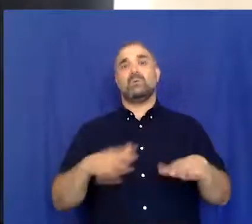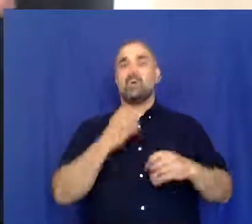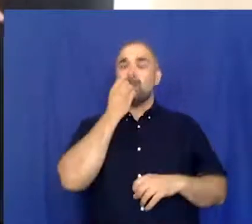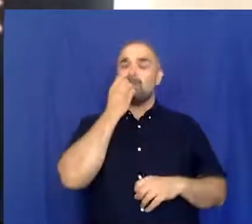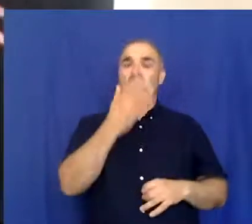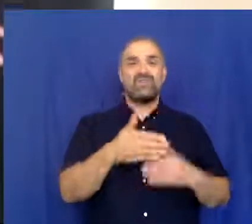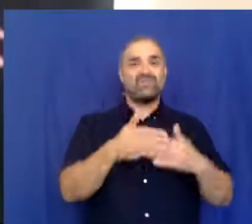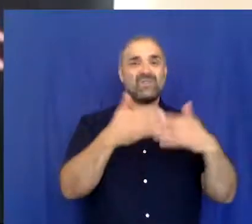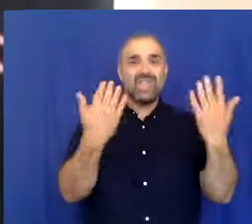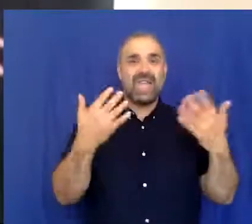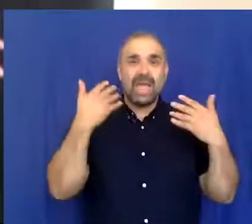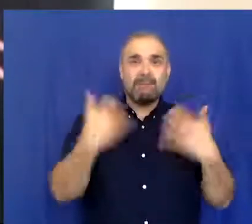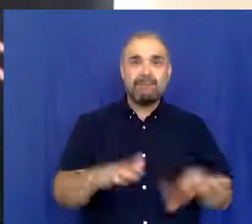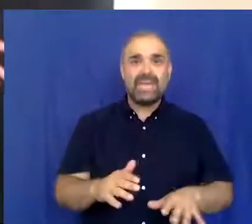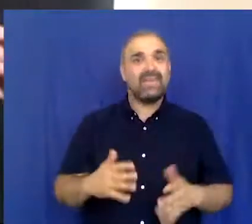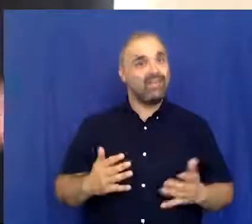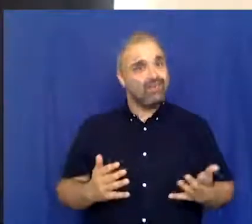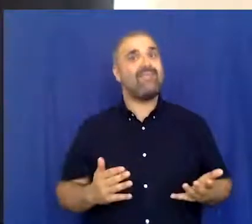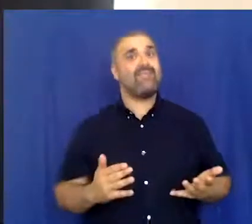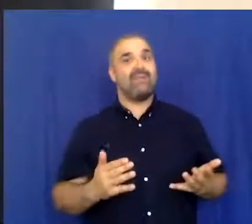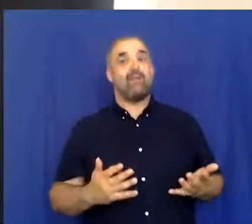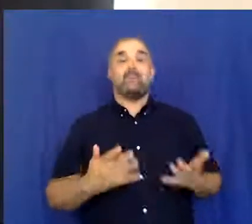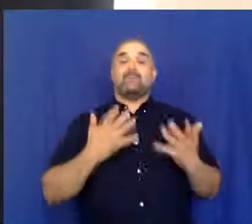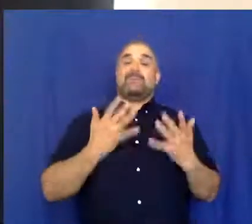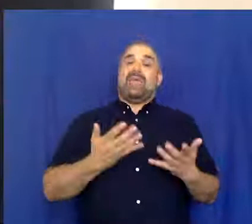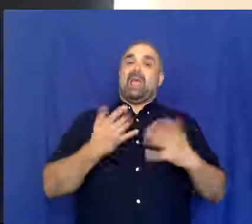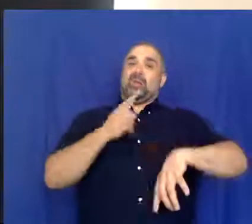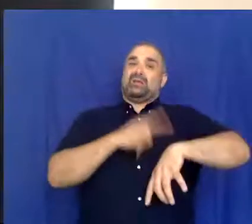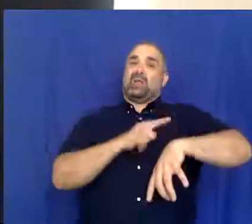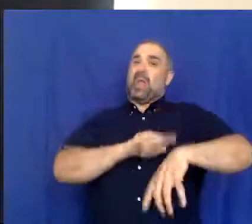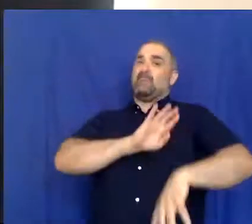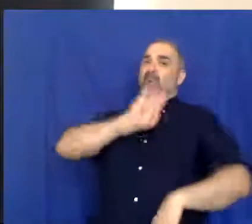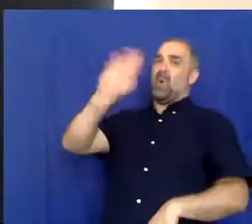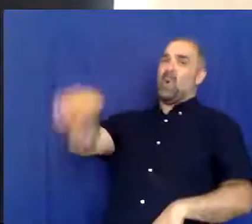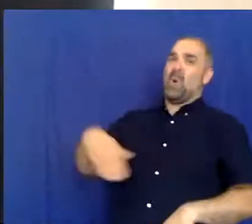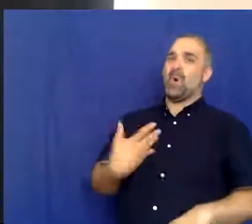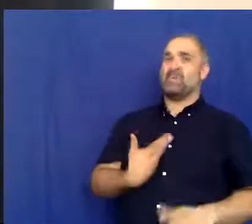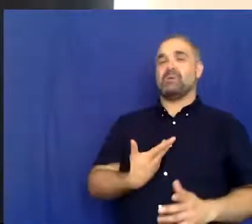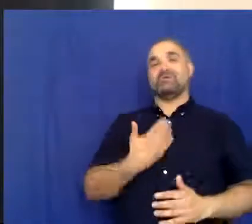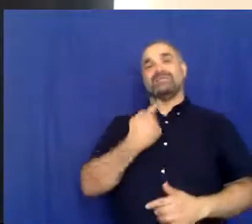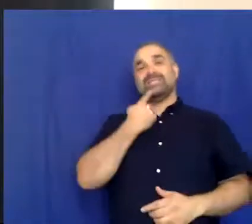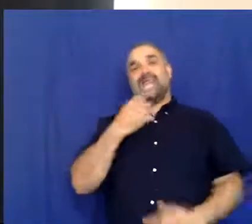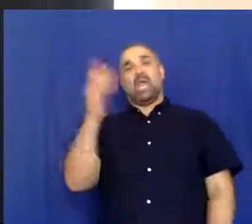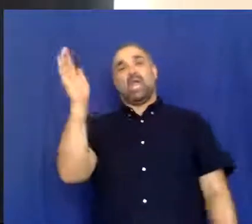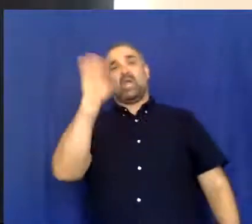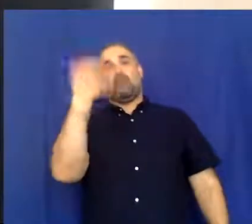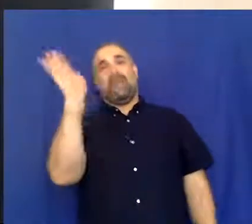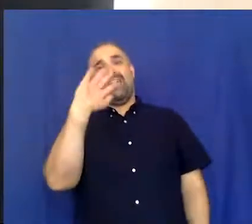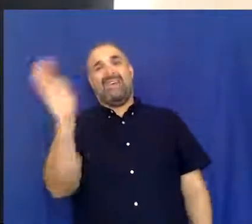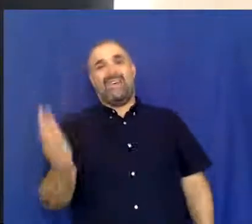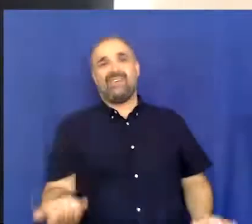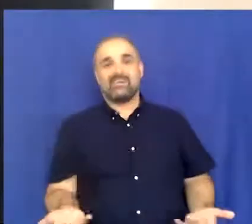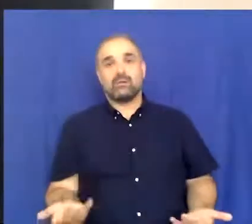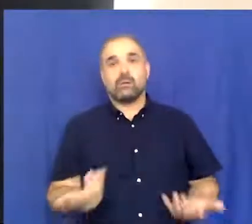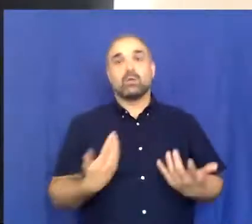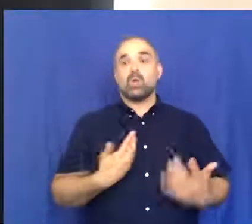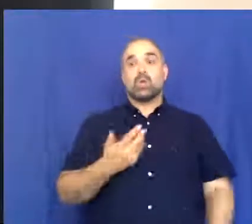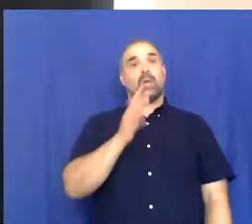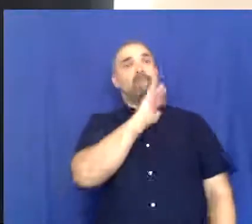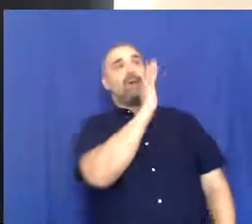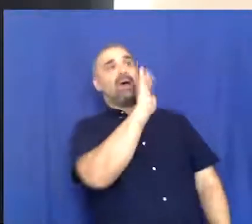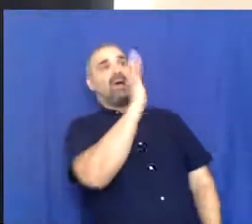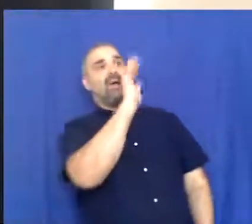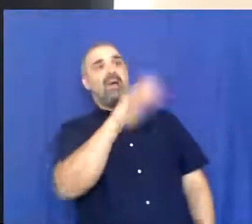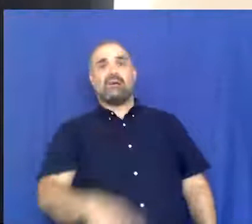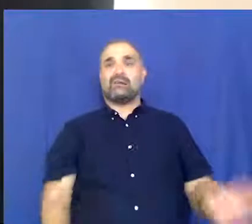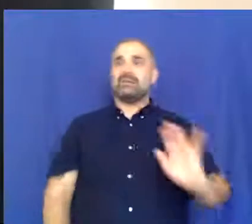What a lovely day we have had. Now it's time to go home and say goodbye.